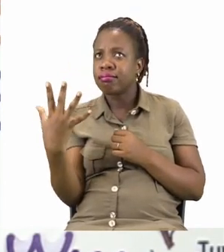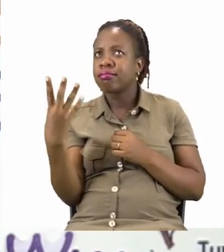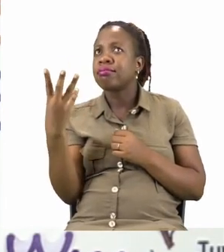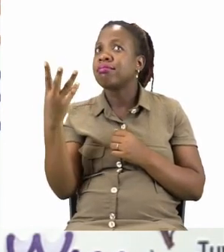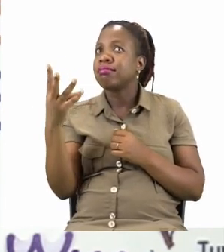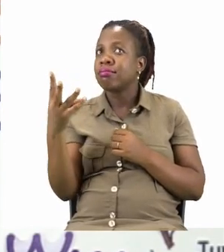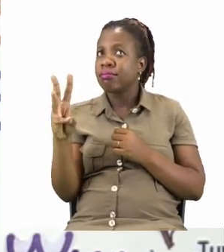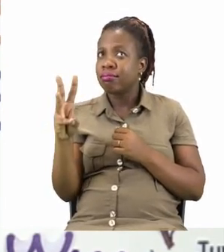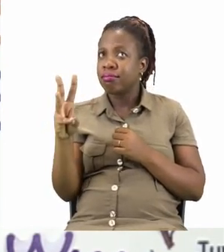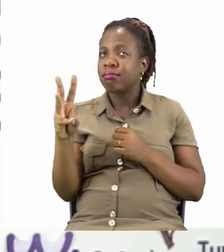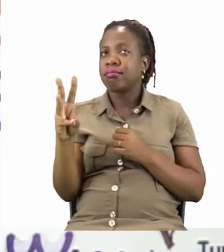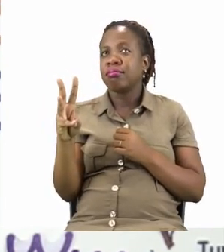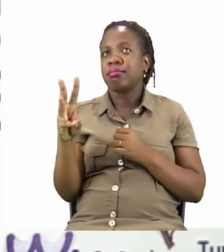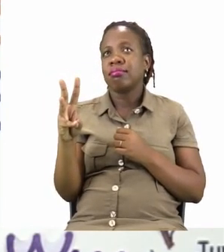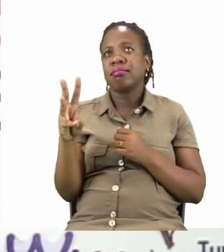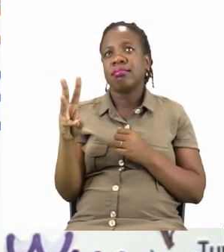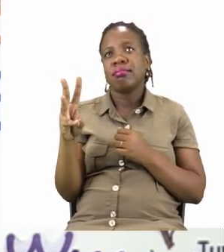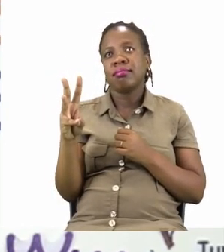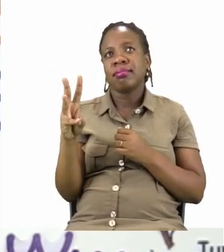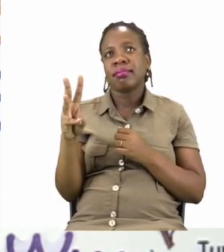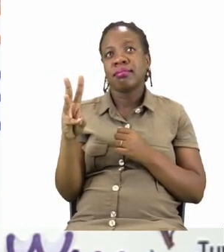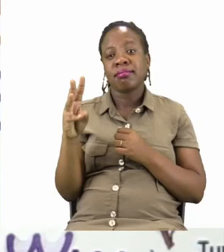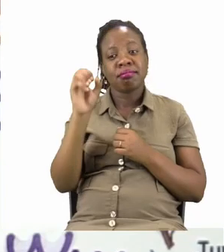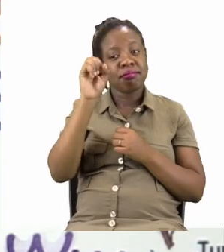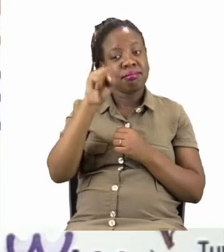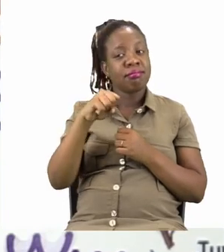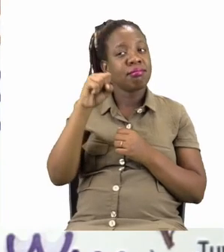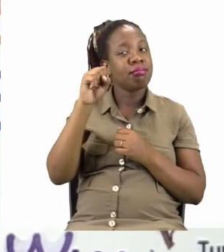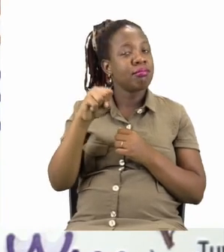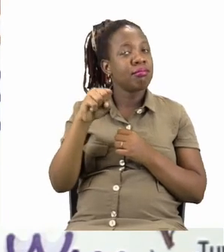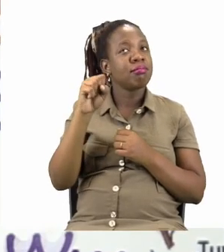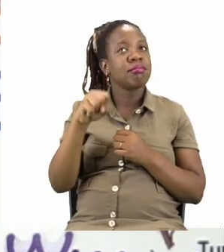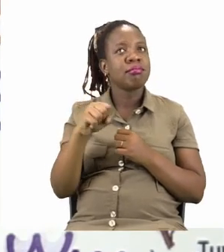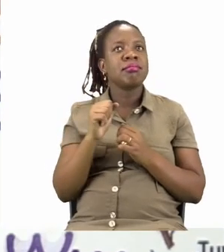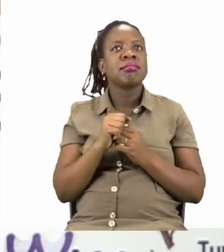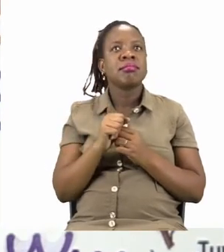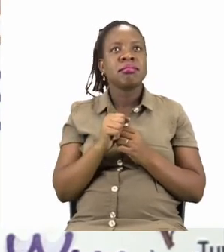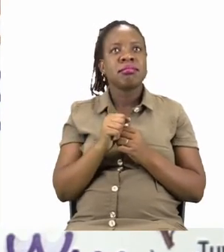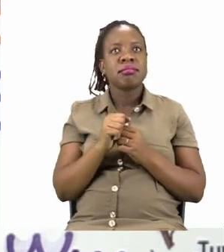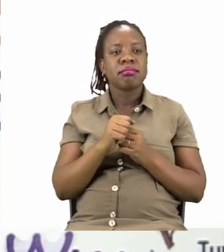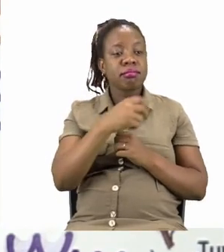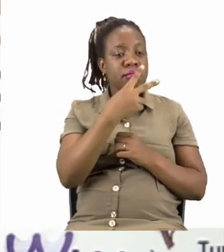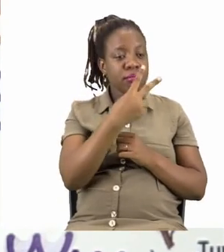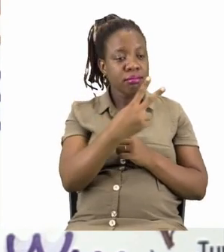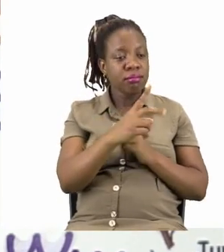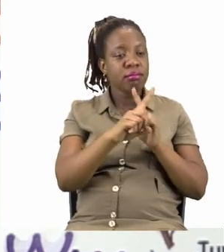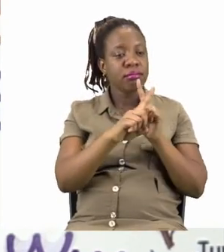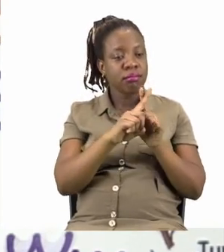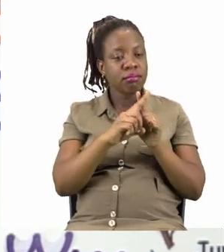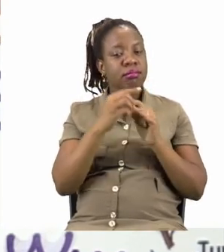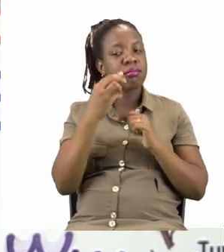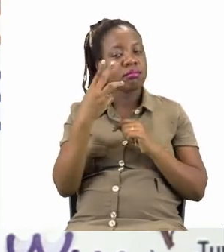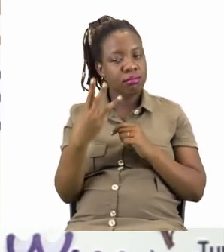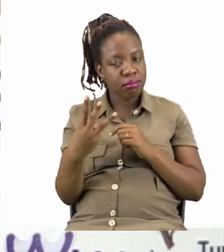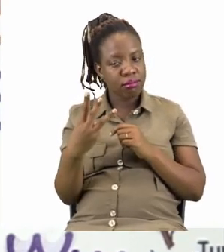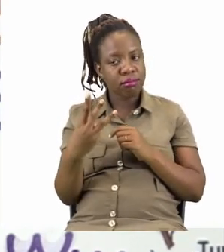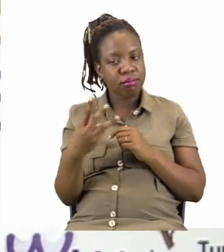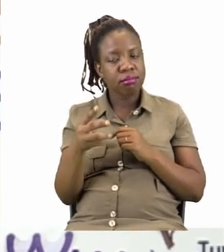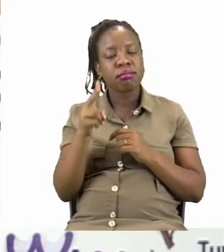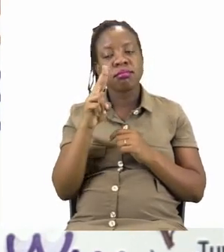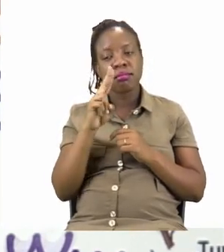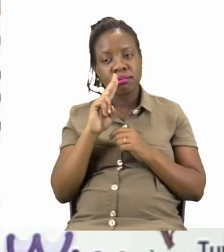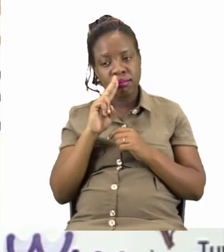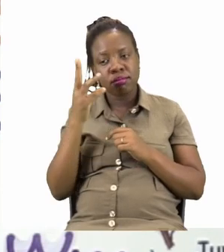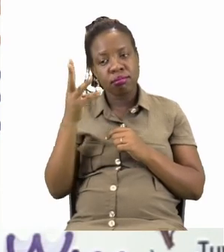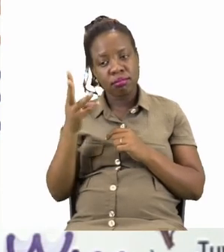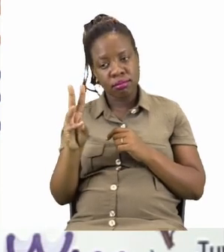5, 6. So yes, we do have 6 triangles. So